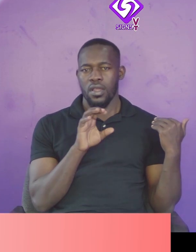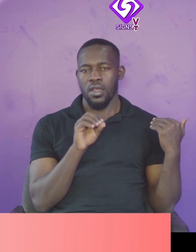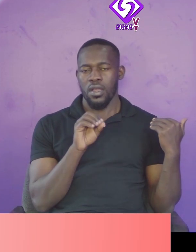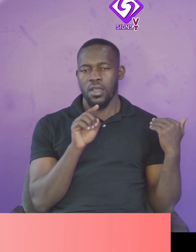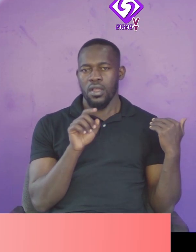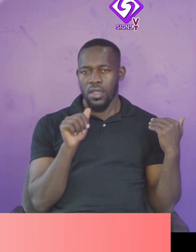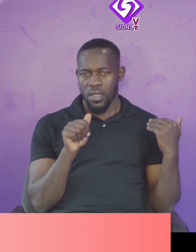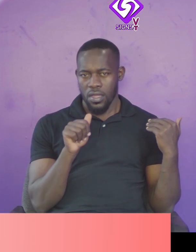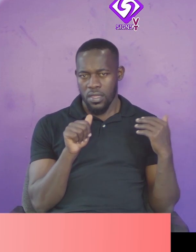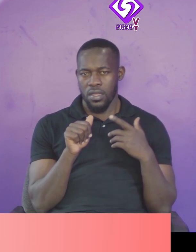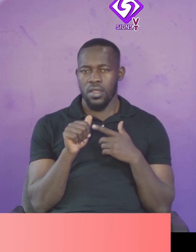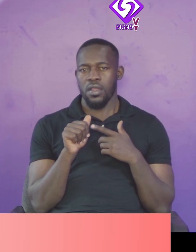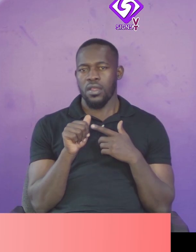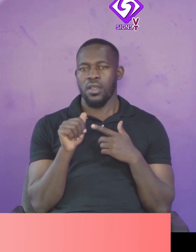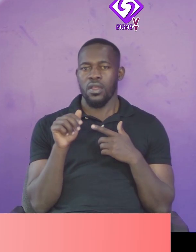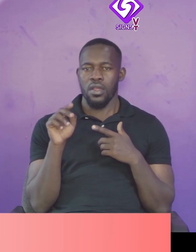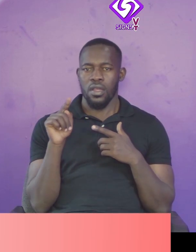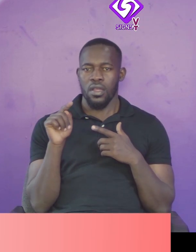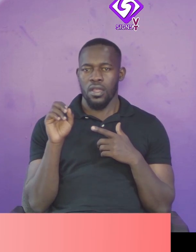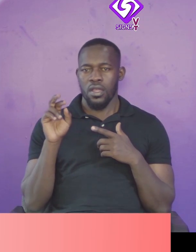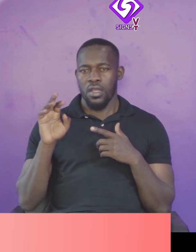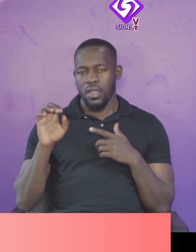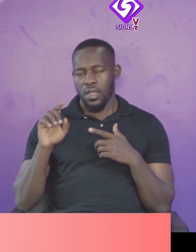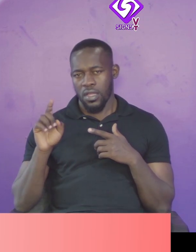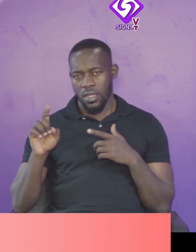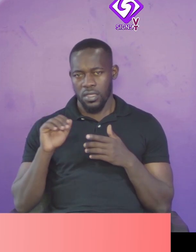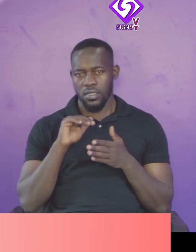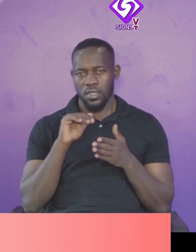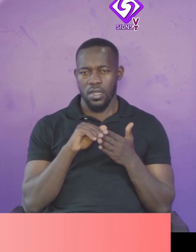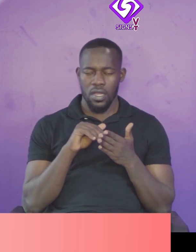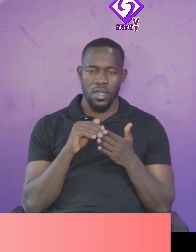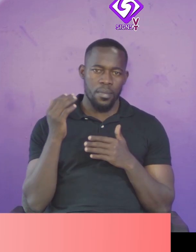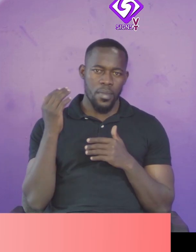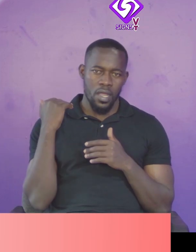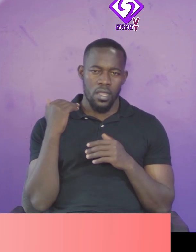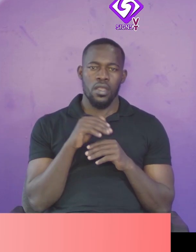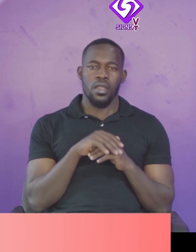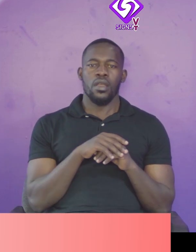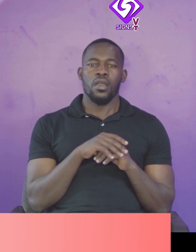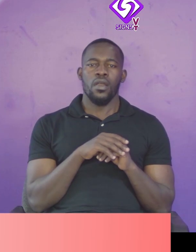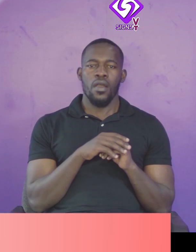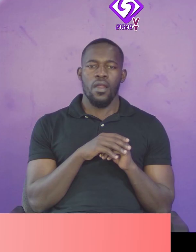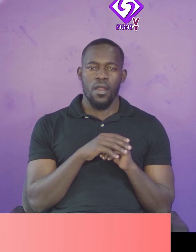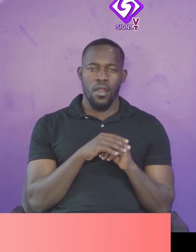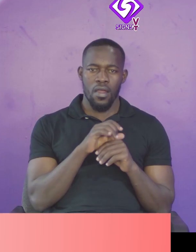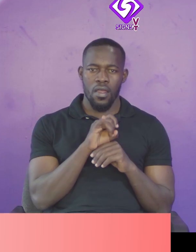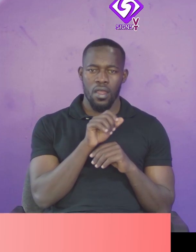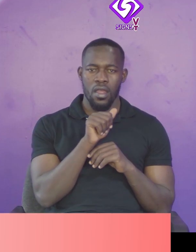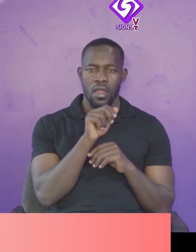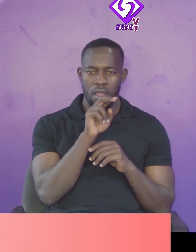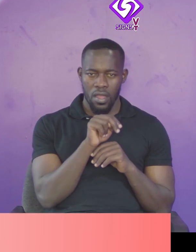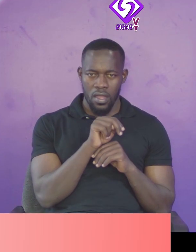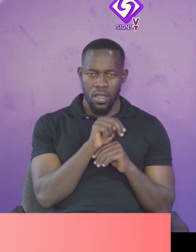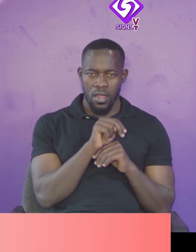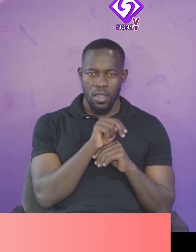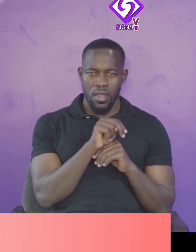an Englishman. Then Pau Torres, center back, Spain. Then Ian Martsen